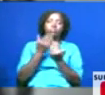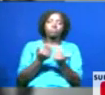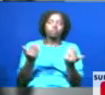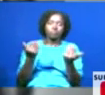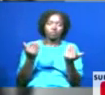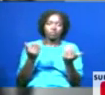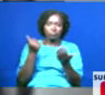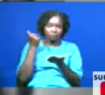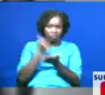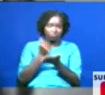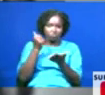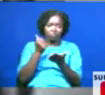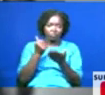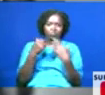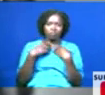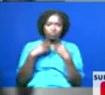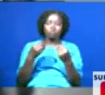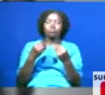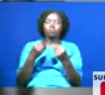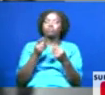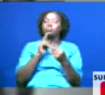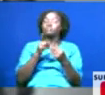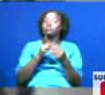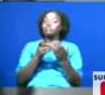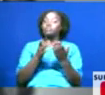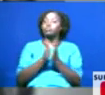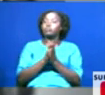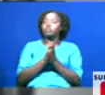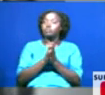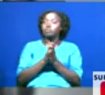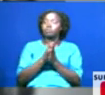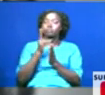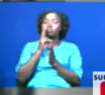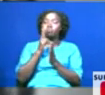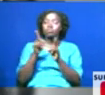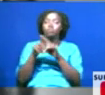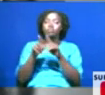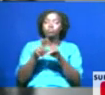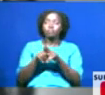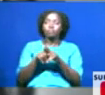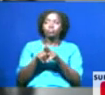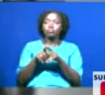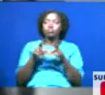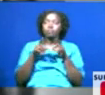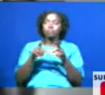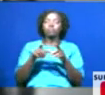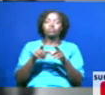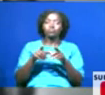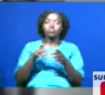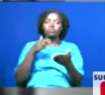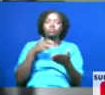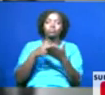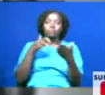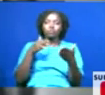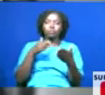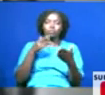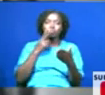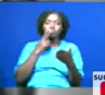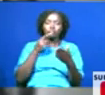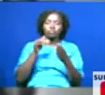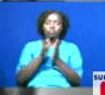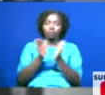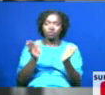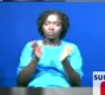print a health warning on cigarette packs. He is also credited with enforcing the landmark ban on smoking in